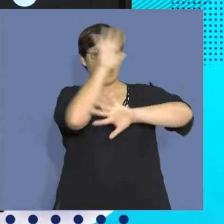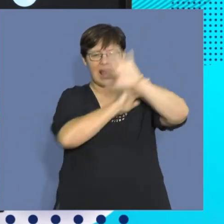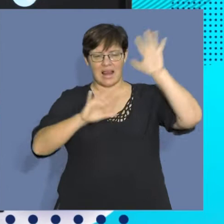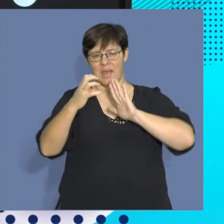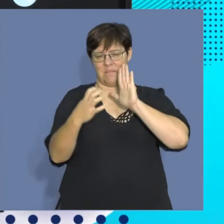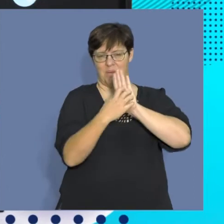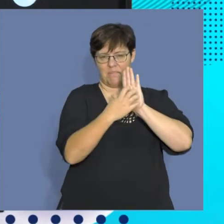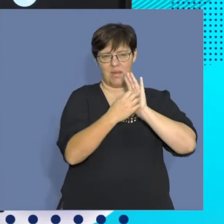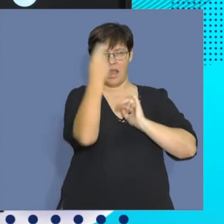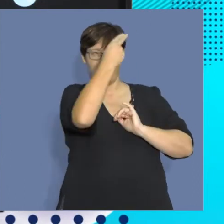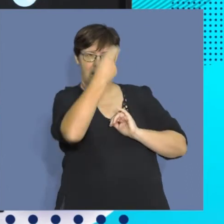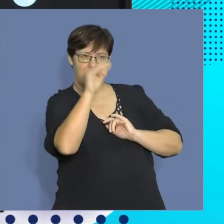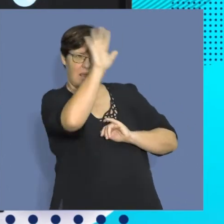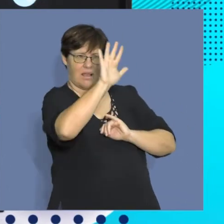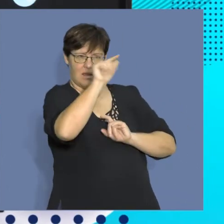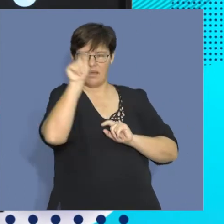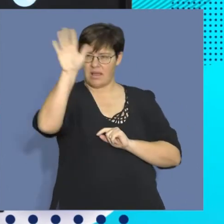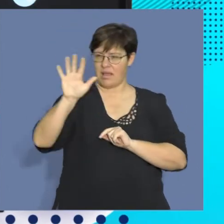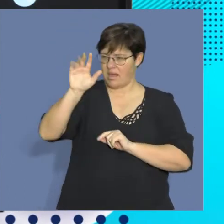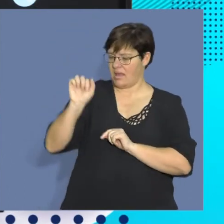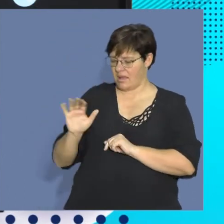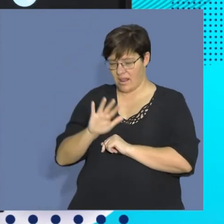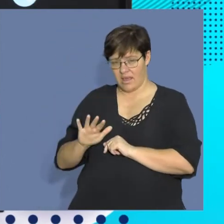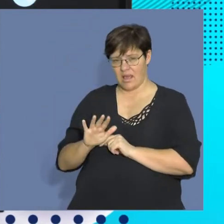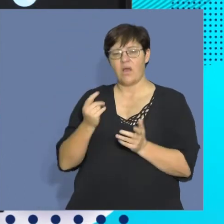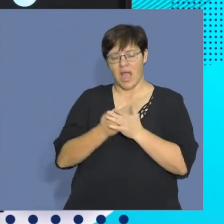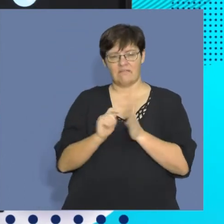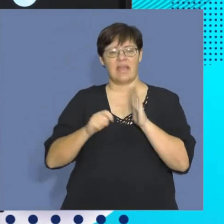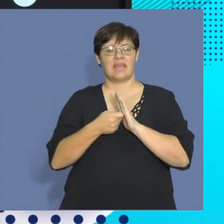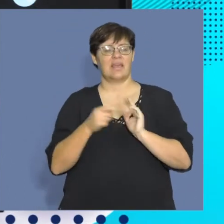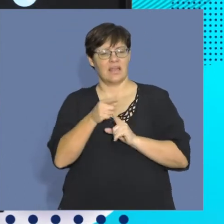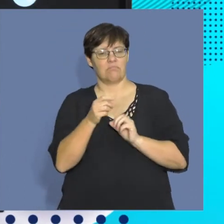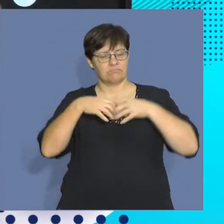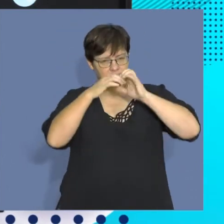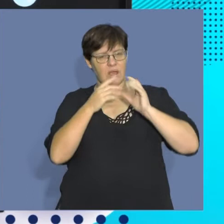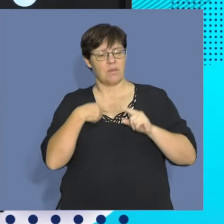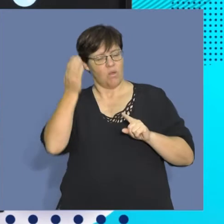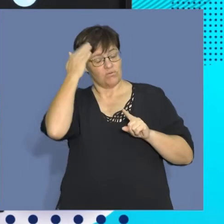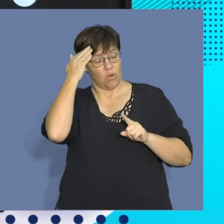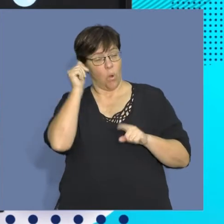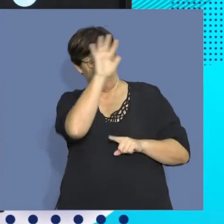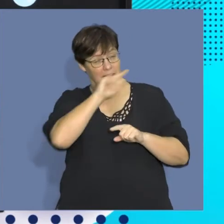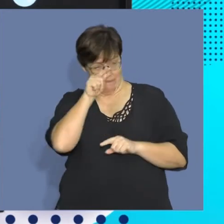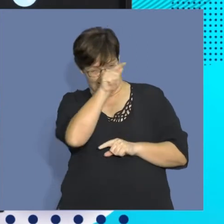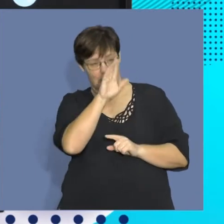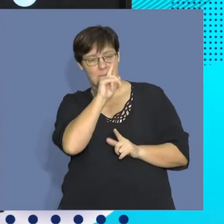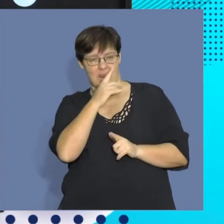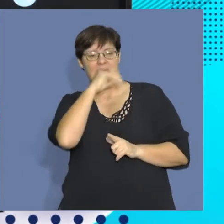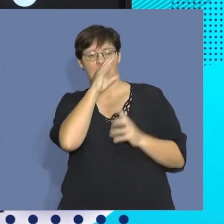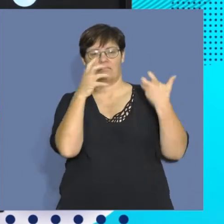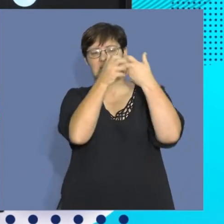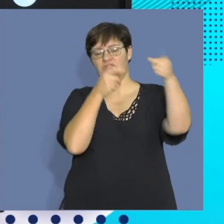map and color these out. Have a key in which you create a key to remember where the locations of the various biomes